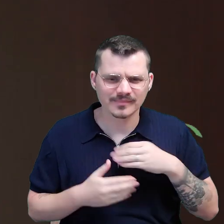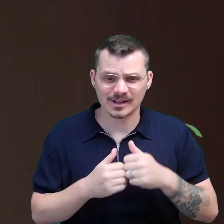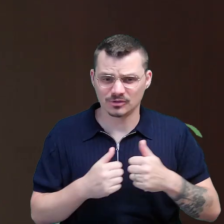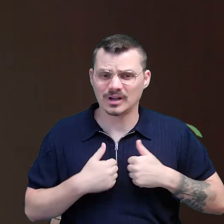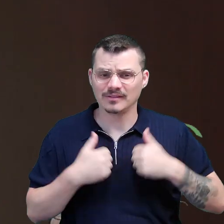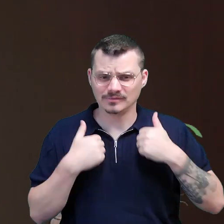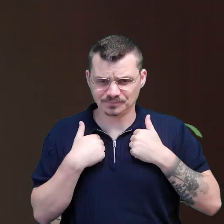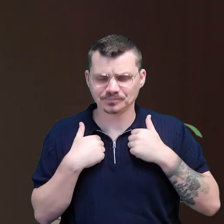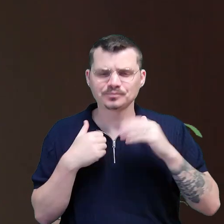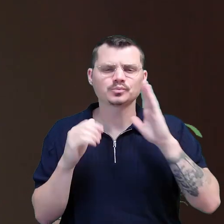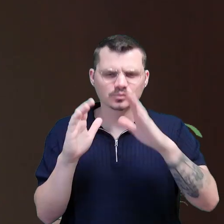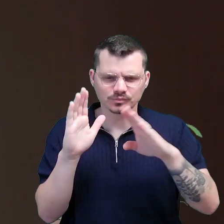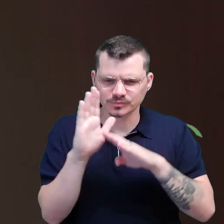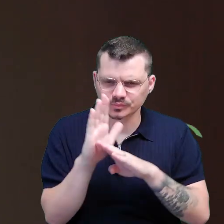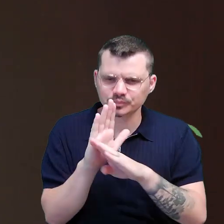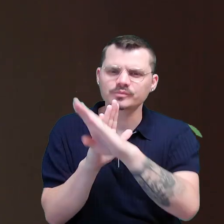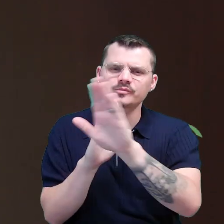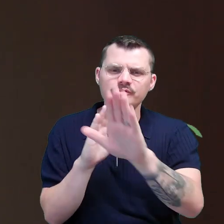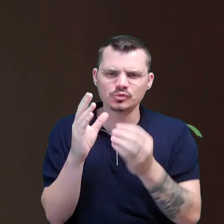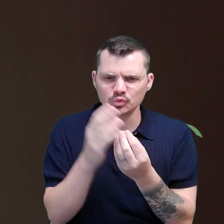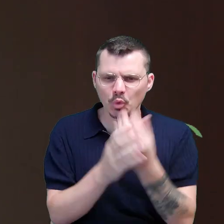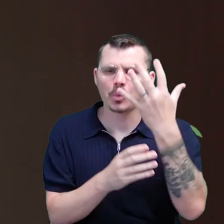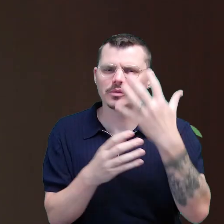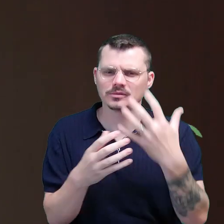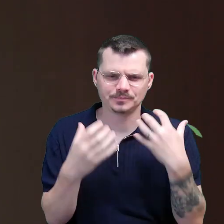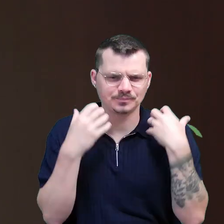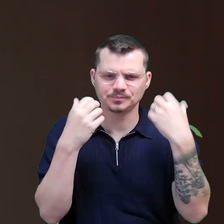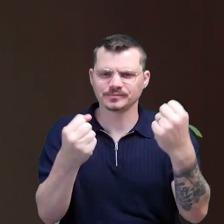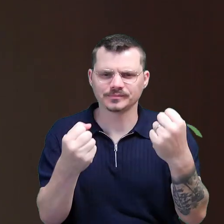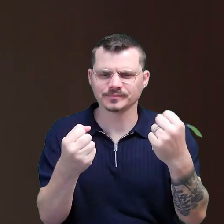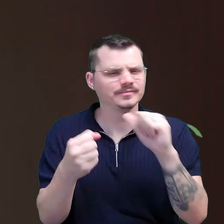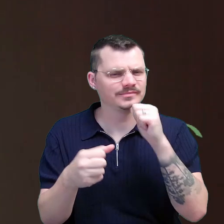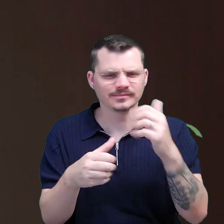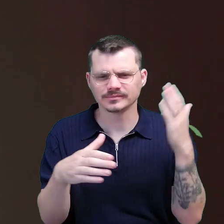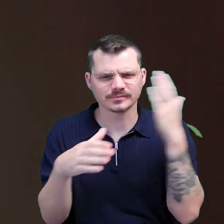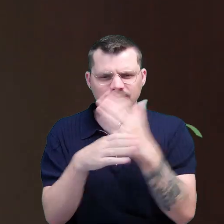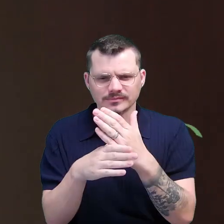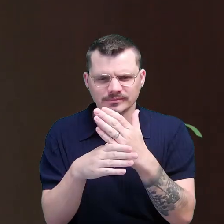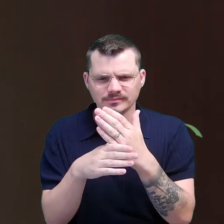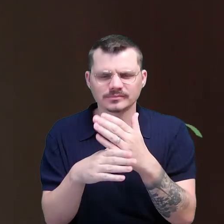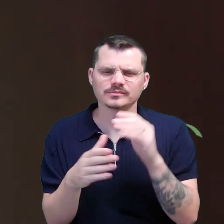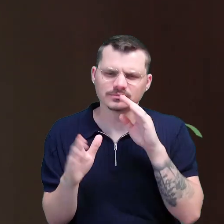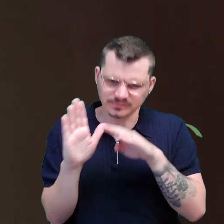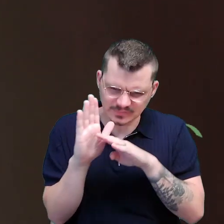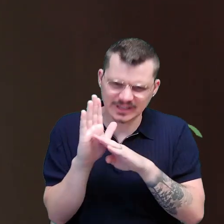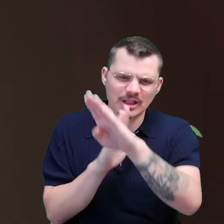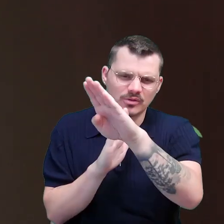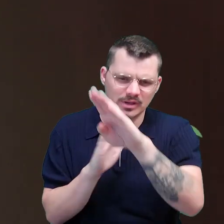life accelerates growth and recovery. Doesn't interfere. It accelerates it.